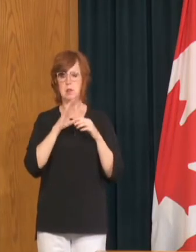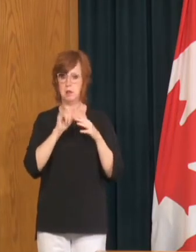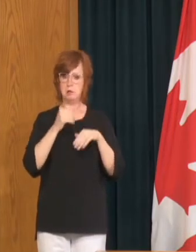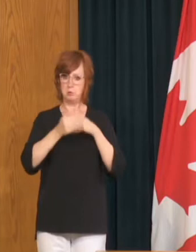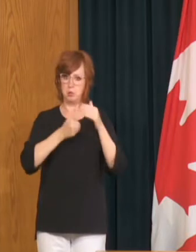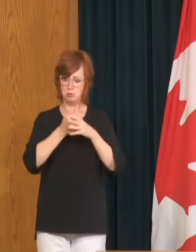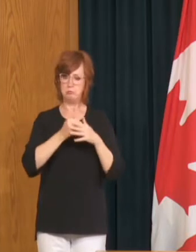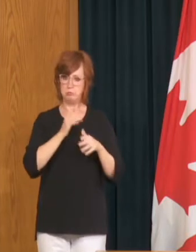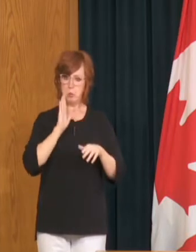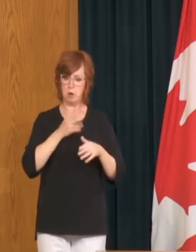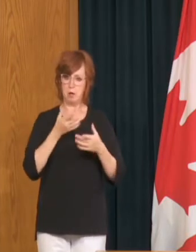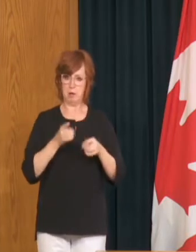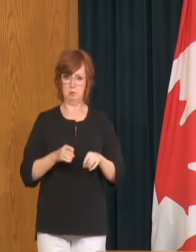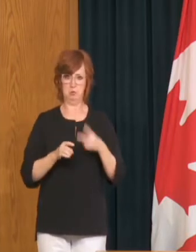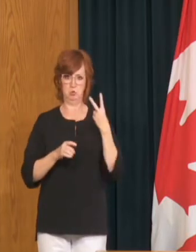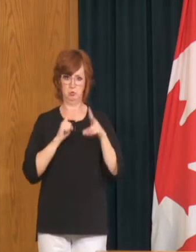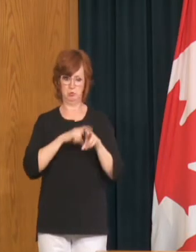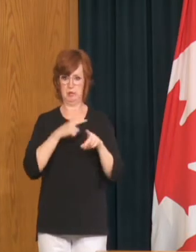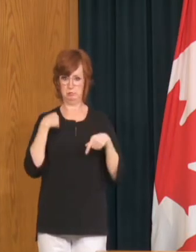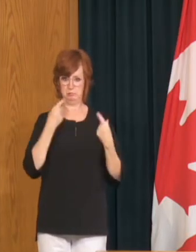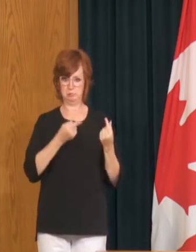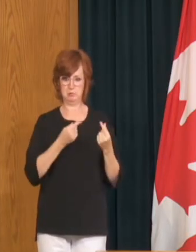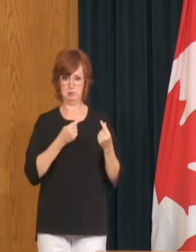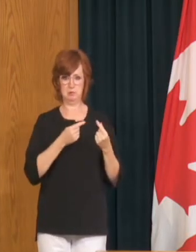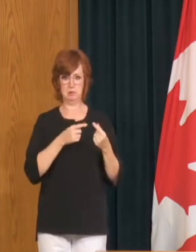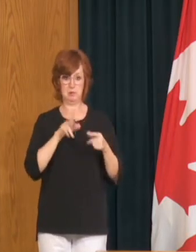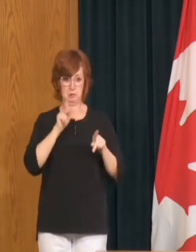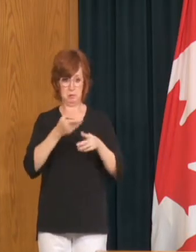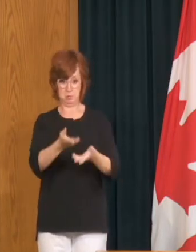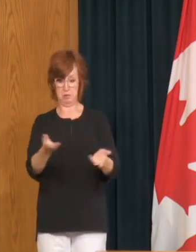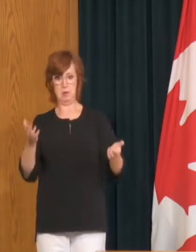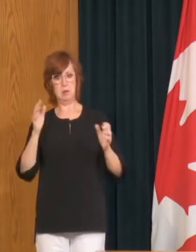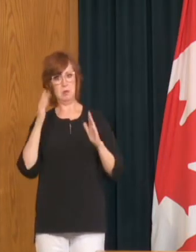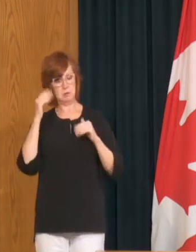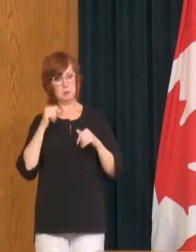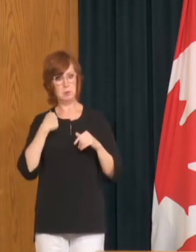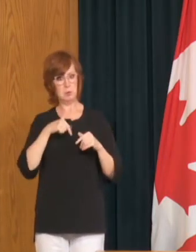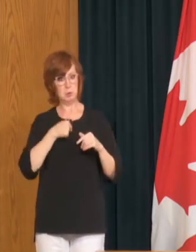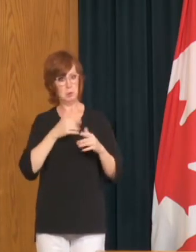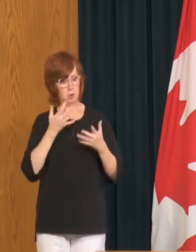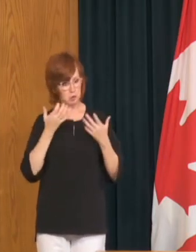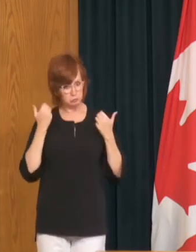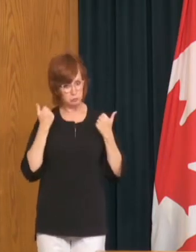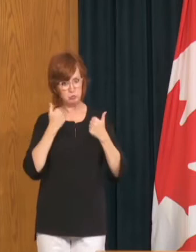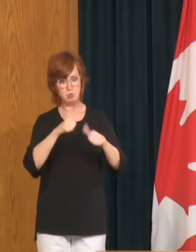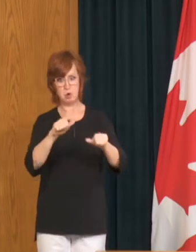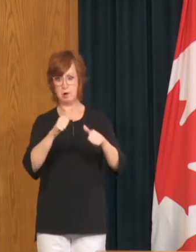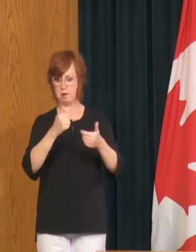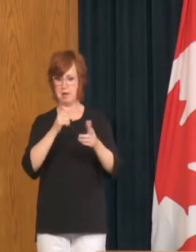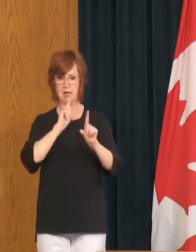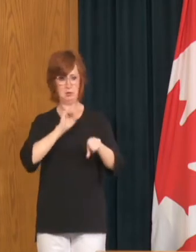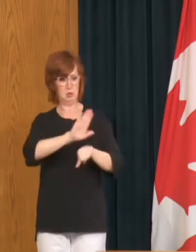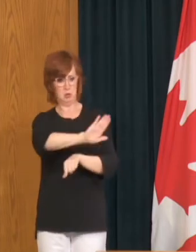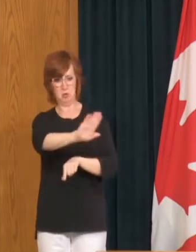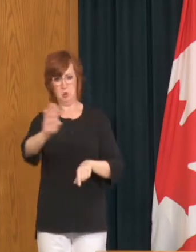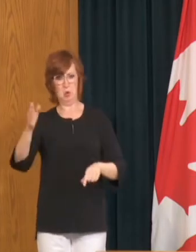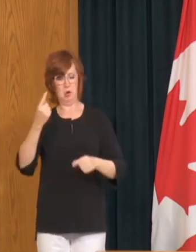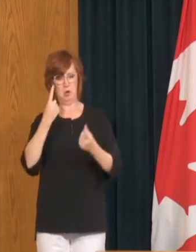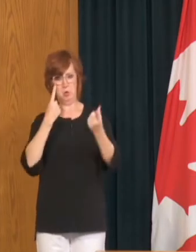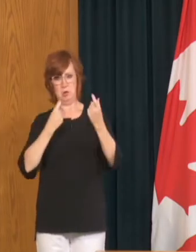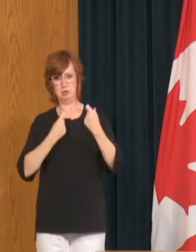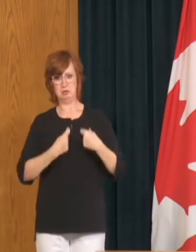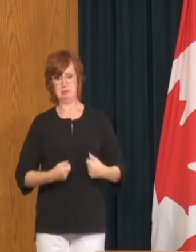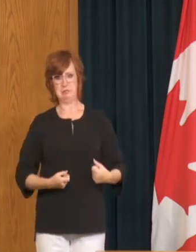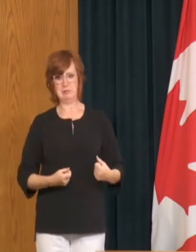what the people of this province can expect. What they can expect is a government that is striving to answer the question that is on many people's minds in this